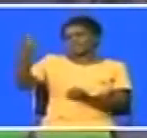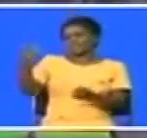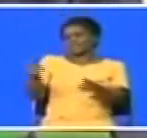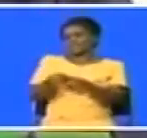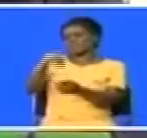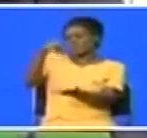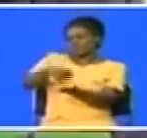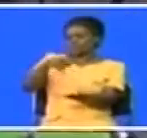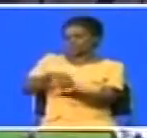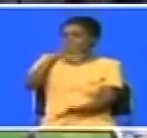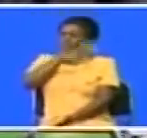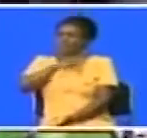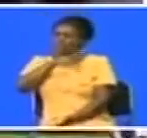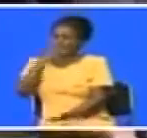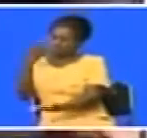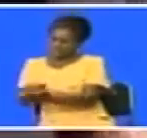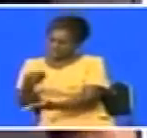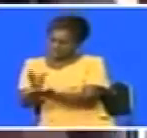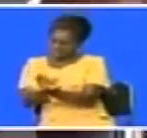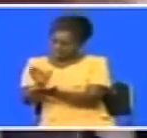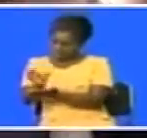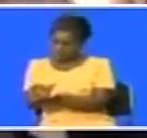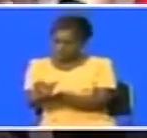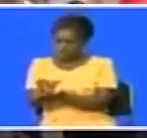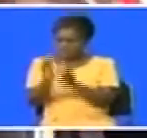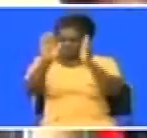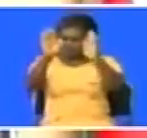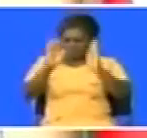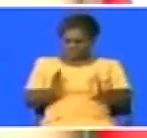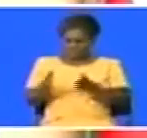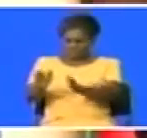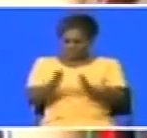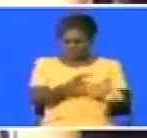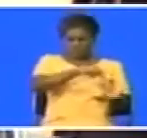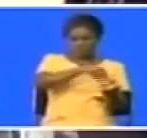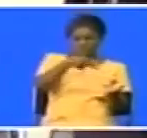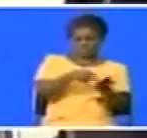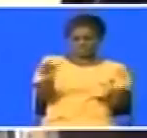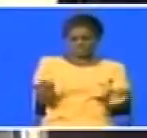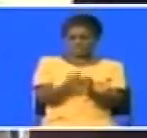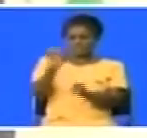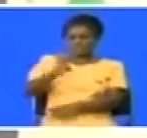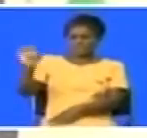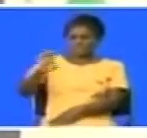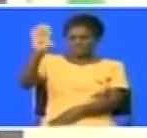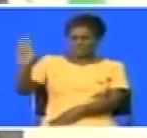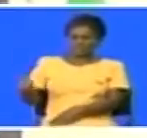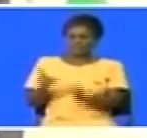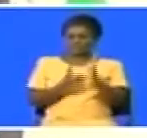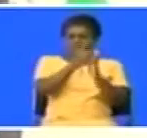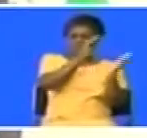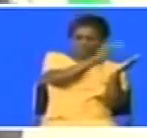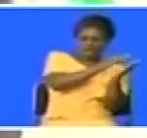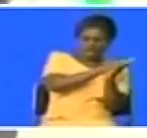that is set to benefit from this line of funding to execute key infrastructure projects. East African Development Bank project